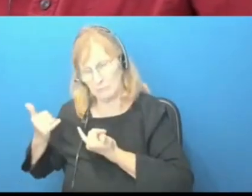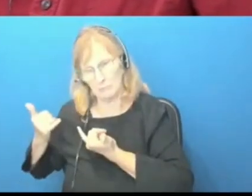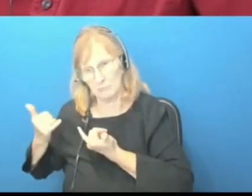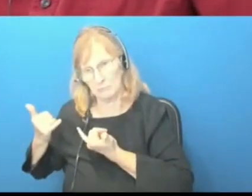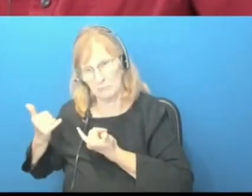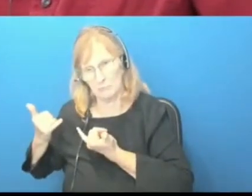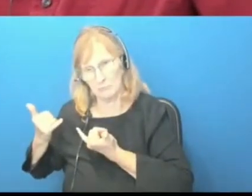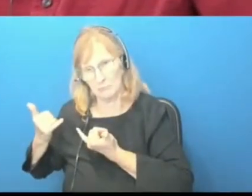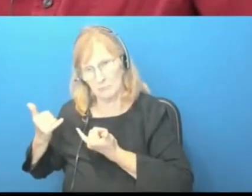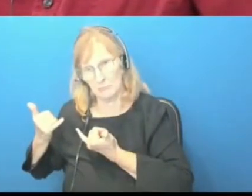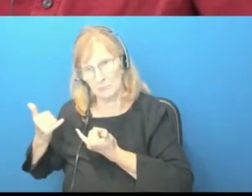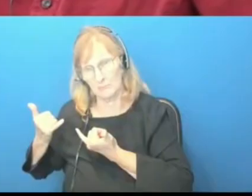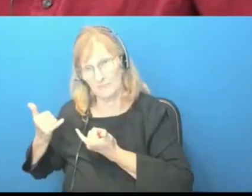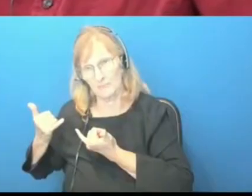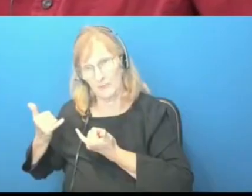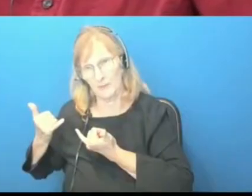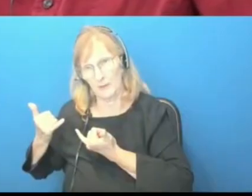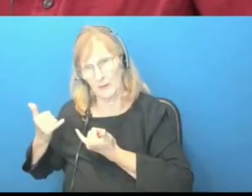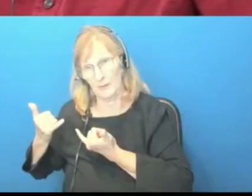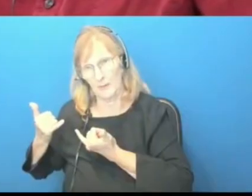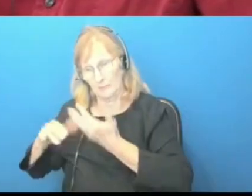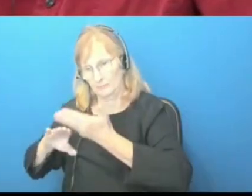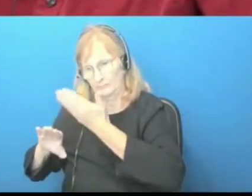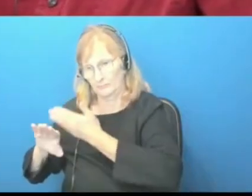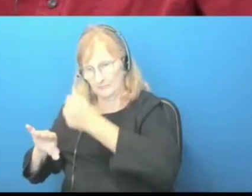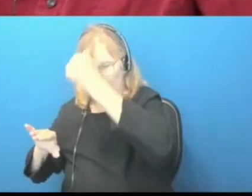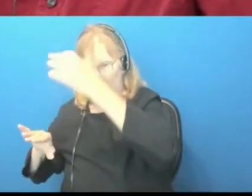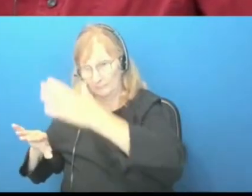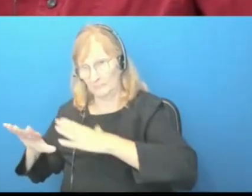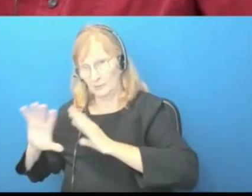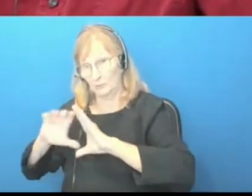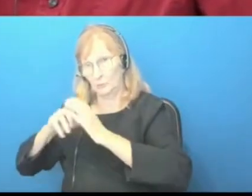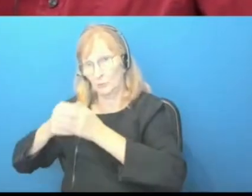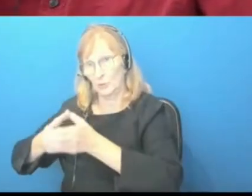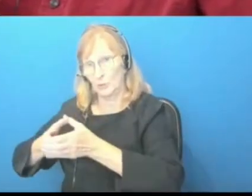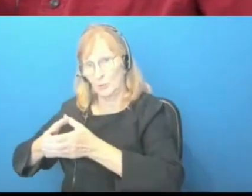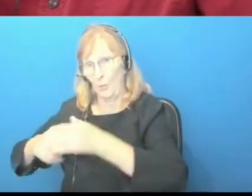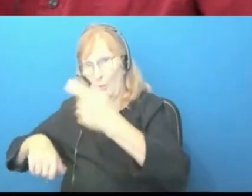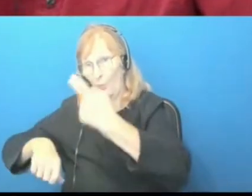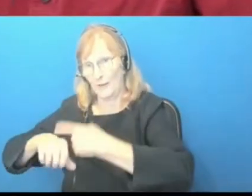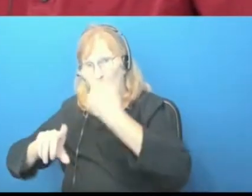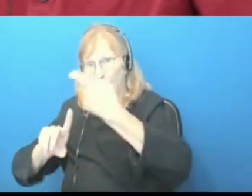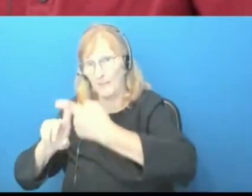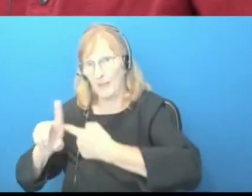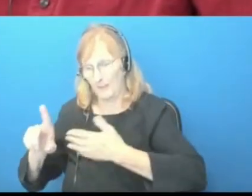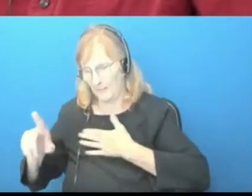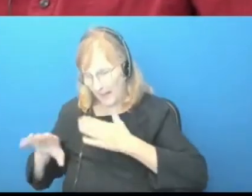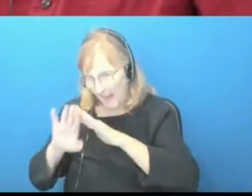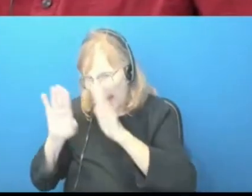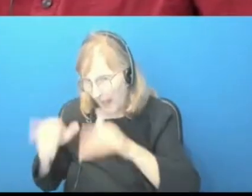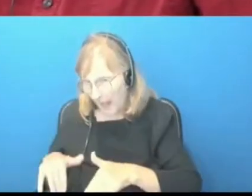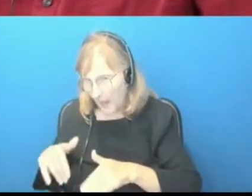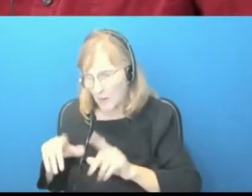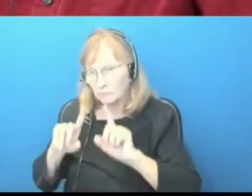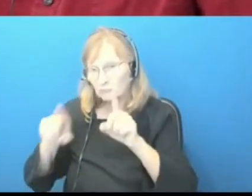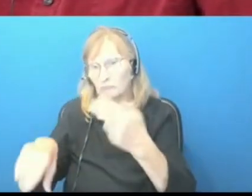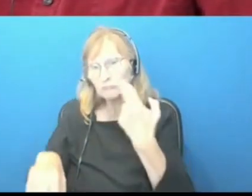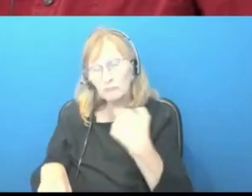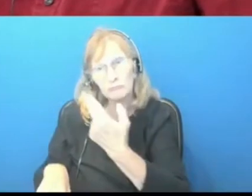a few years, we did have a men's group. We'll meet once a month, either at my house or go out to a